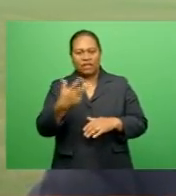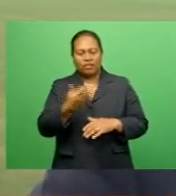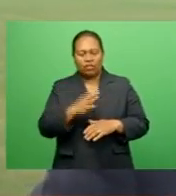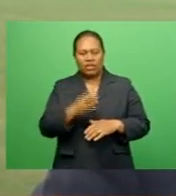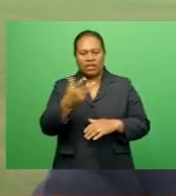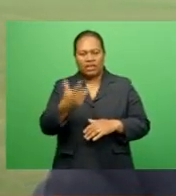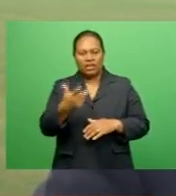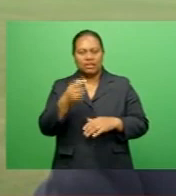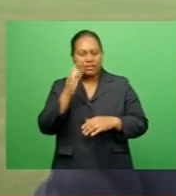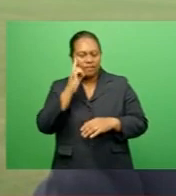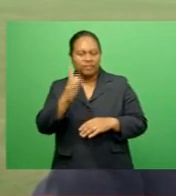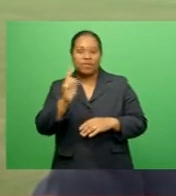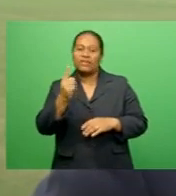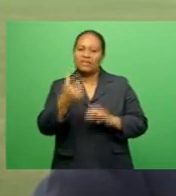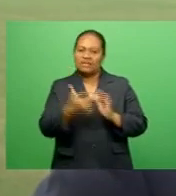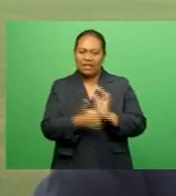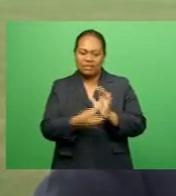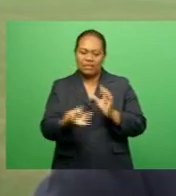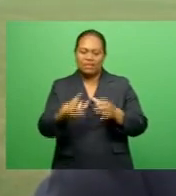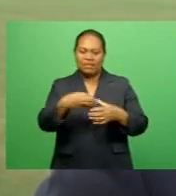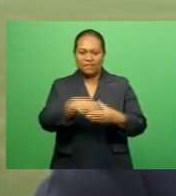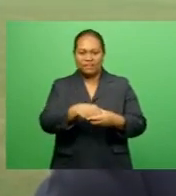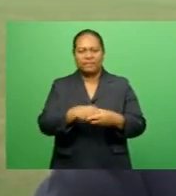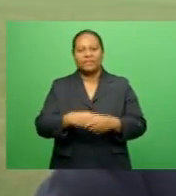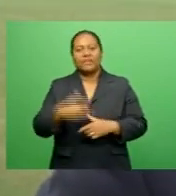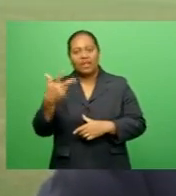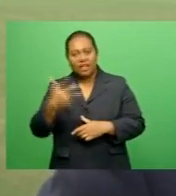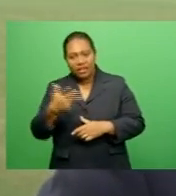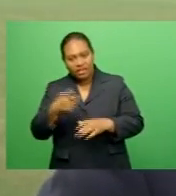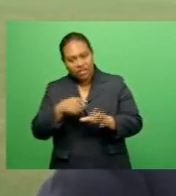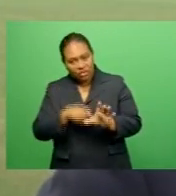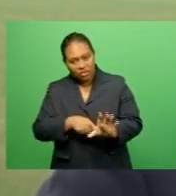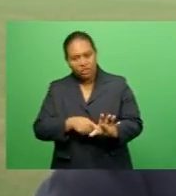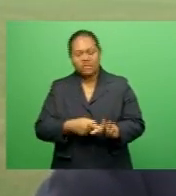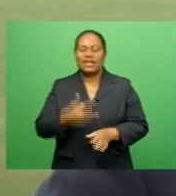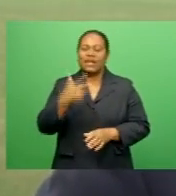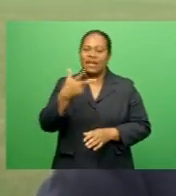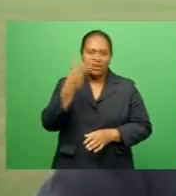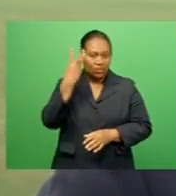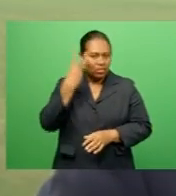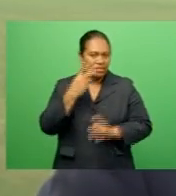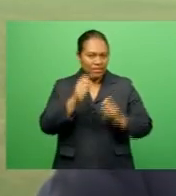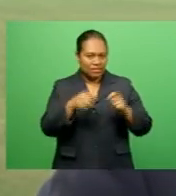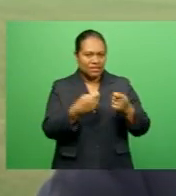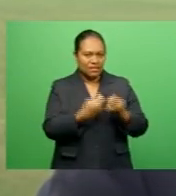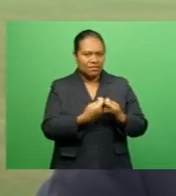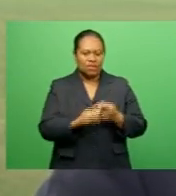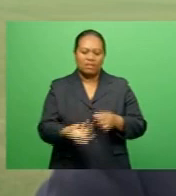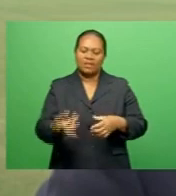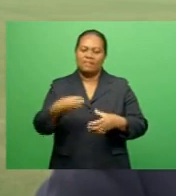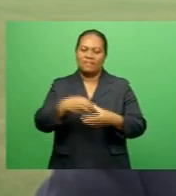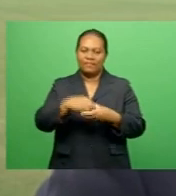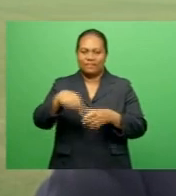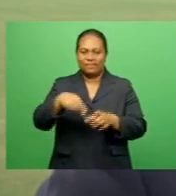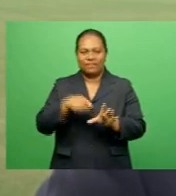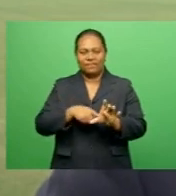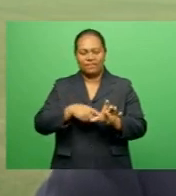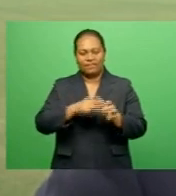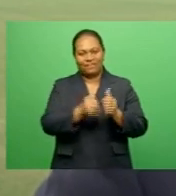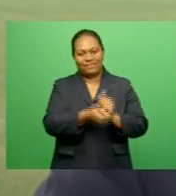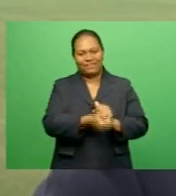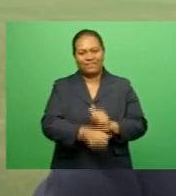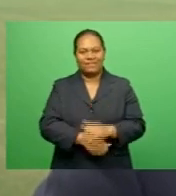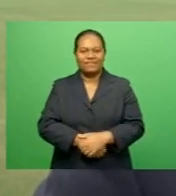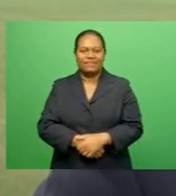be featuring for the first time. There are 18 youth and 8 women's teams that will be part of this year's event.